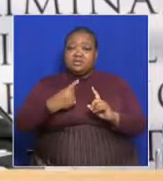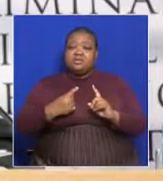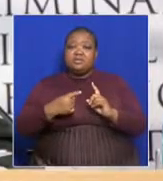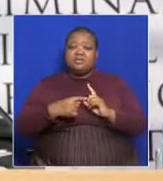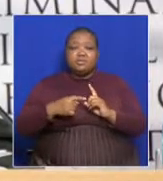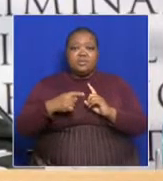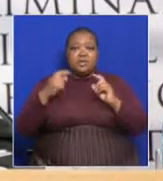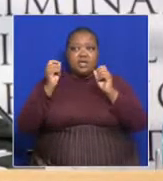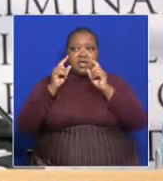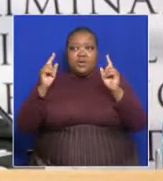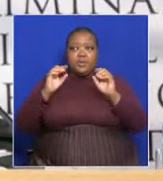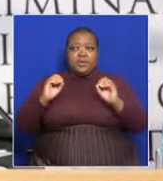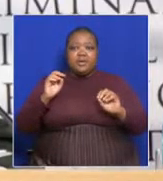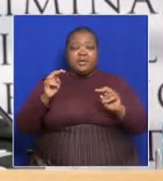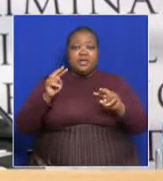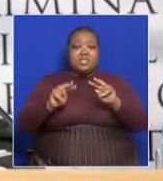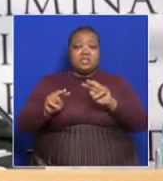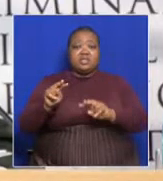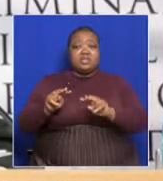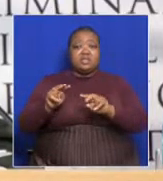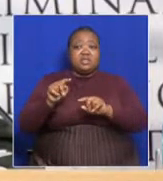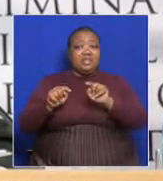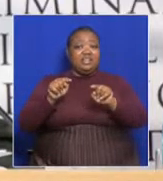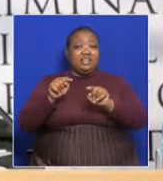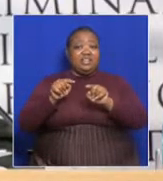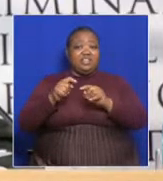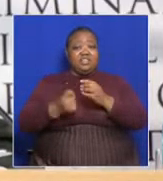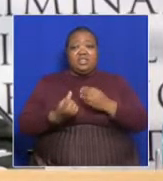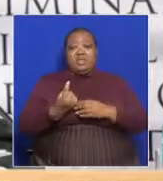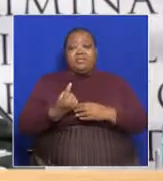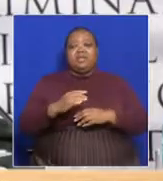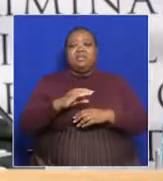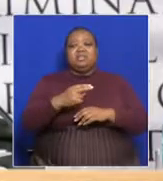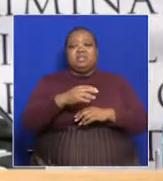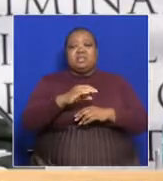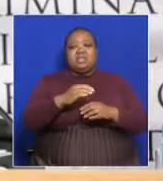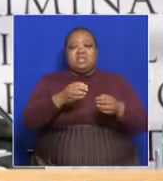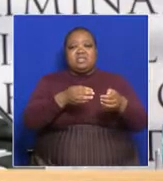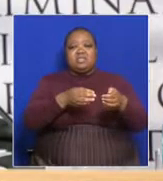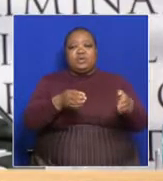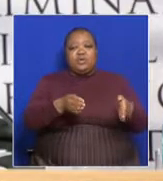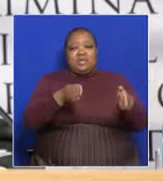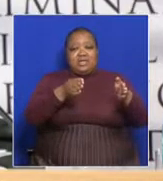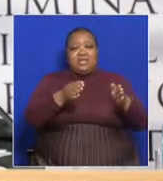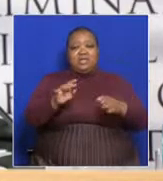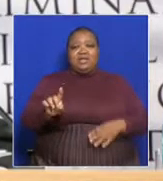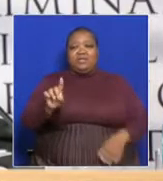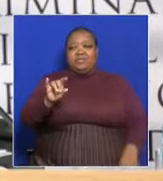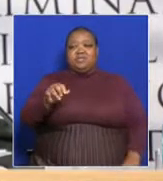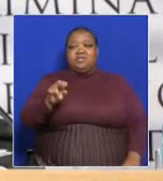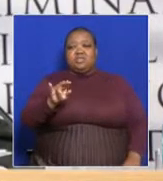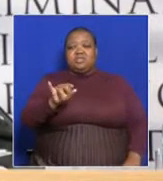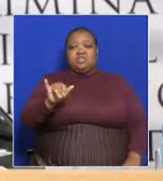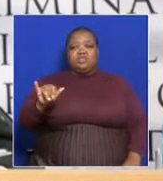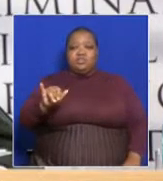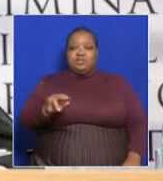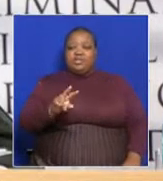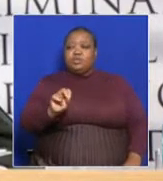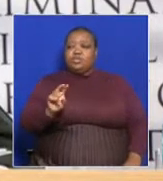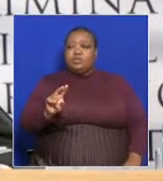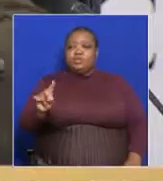inspection that allegedly took place at the CHC container depot on the 1st of July 2021, as I was not